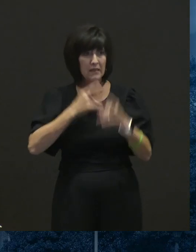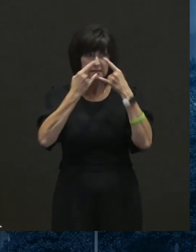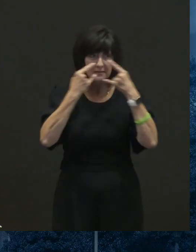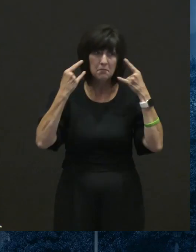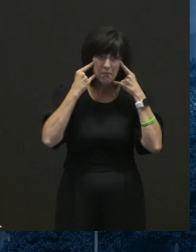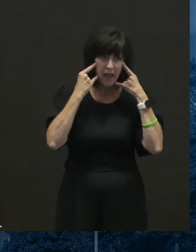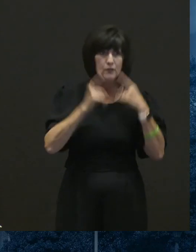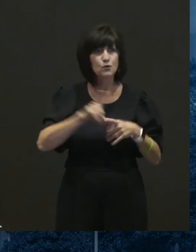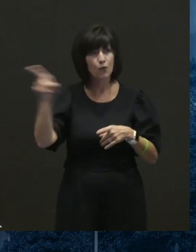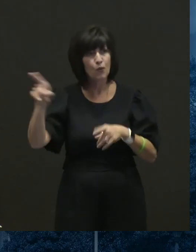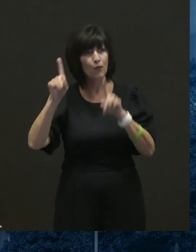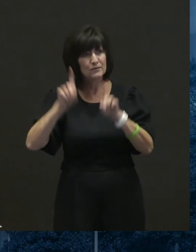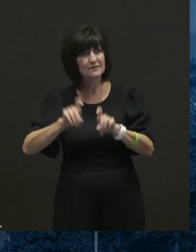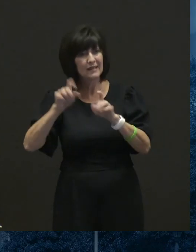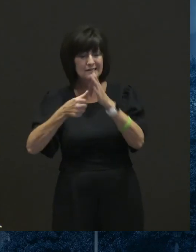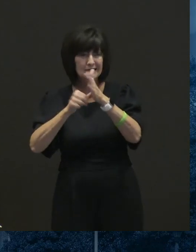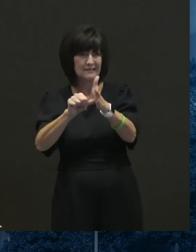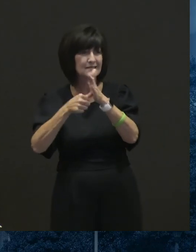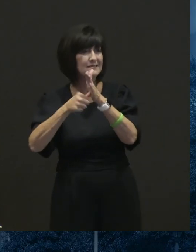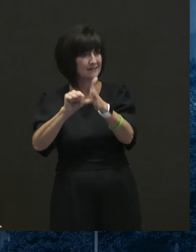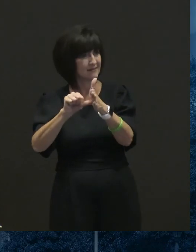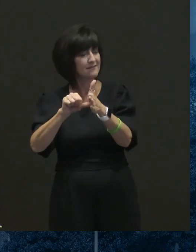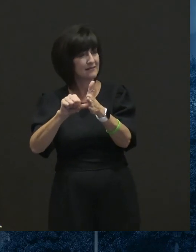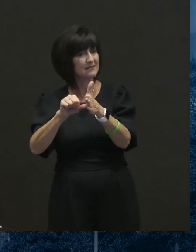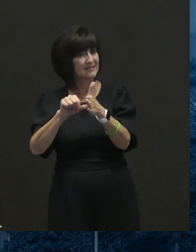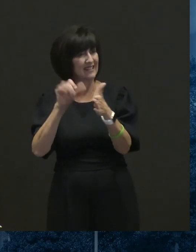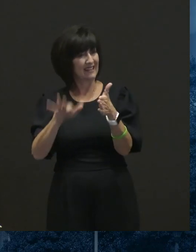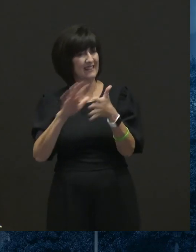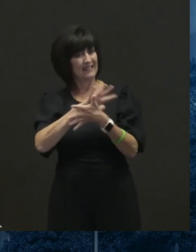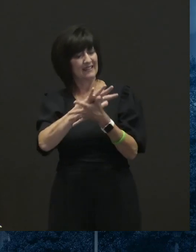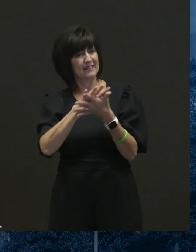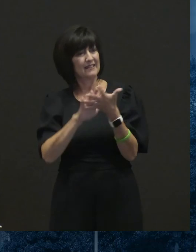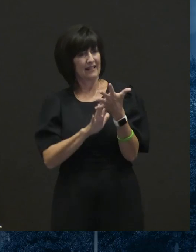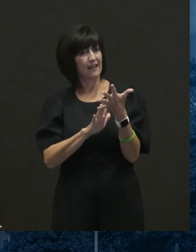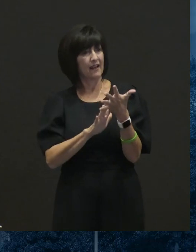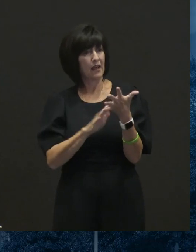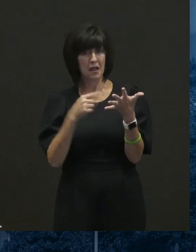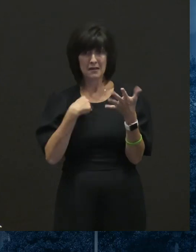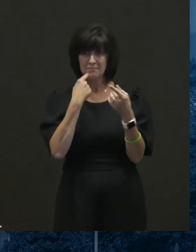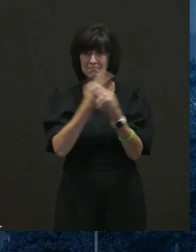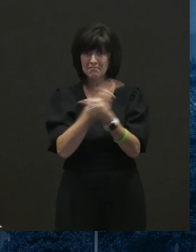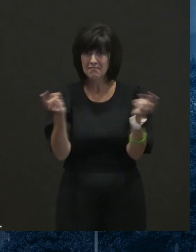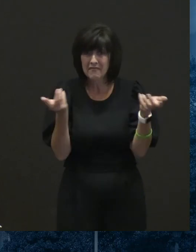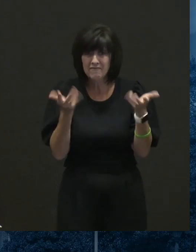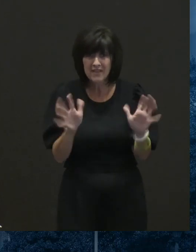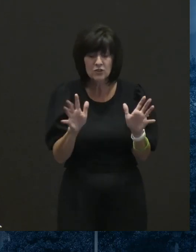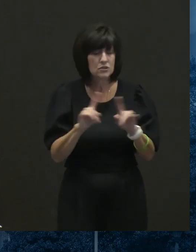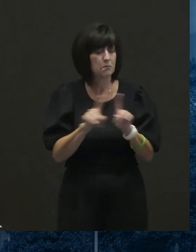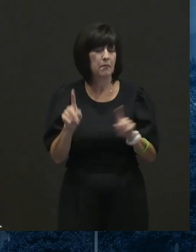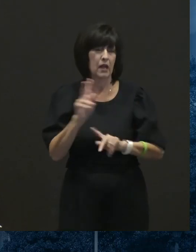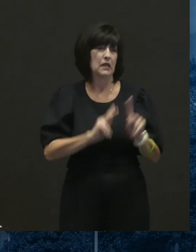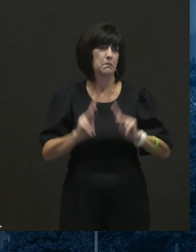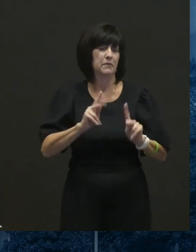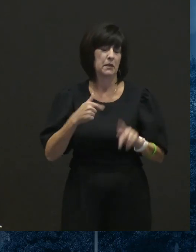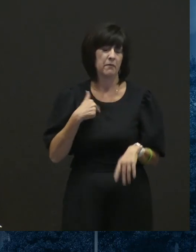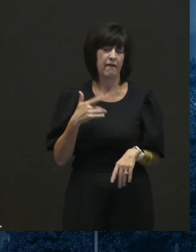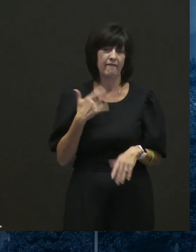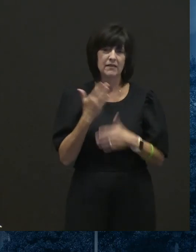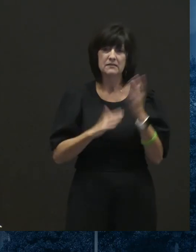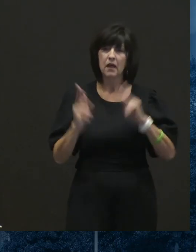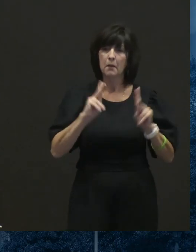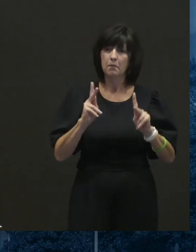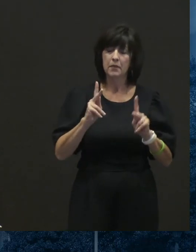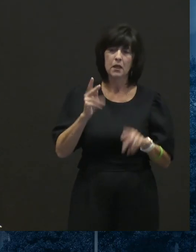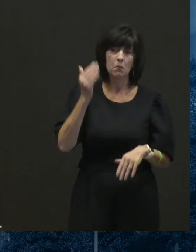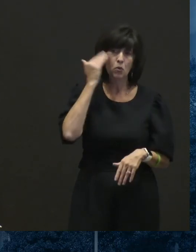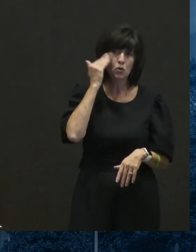things that just people get complacent about, I think. That's my view.